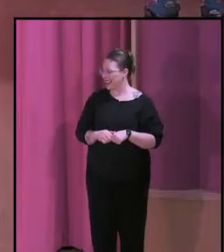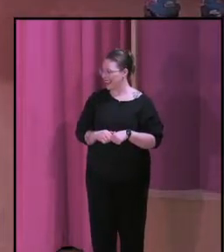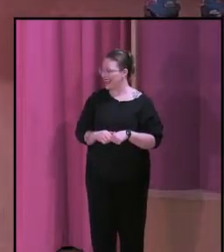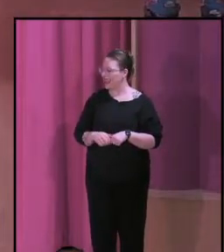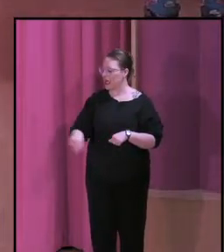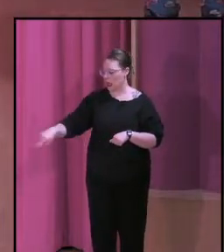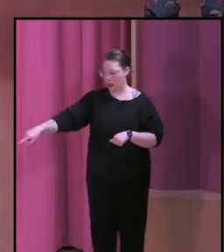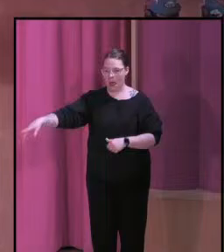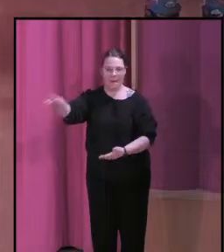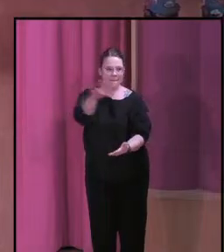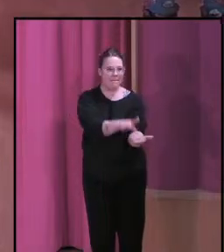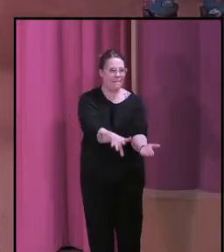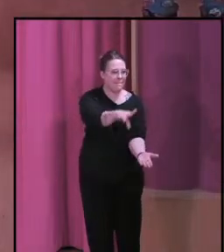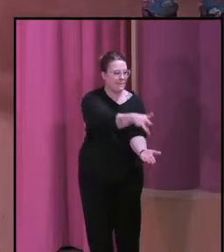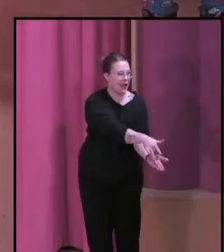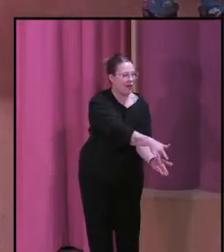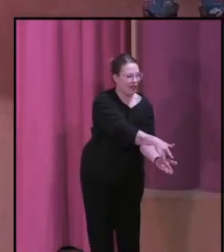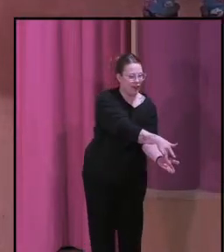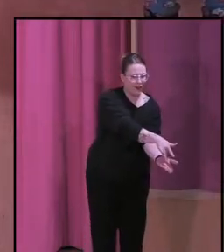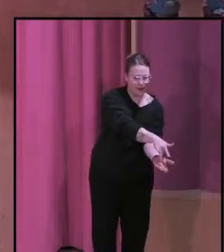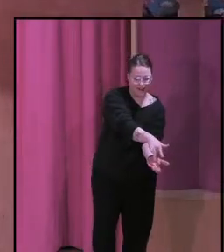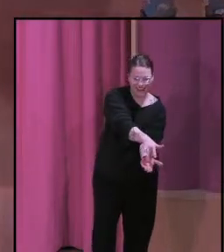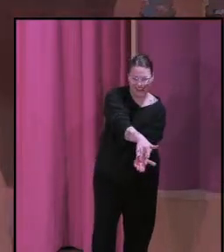Right in the middle.